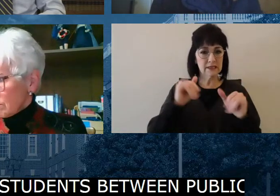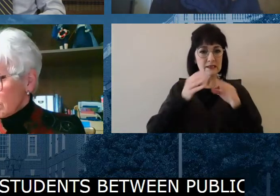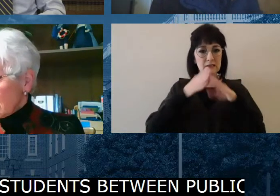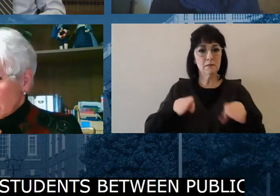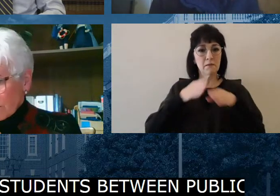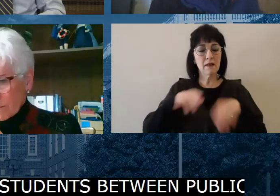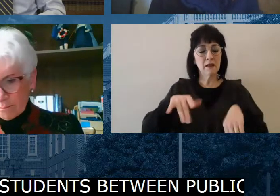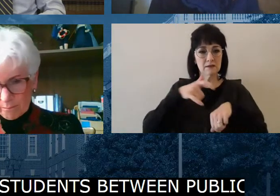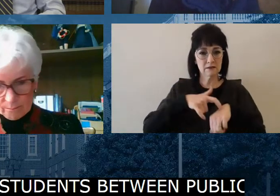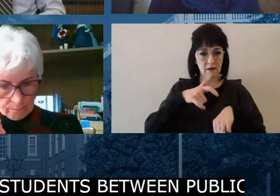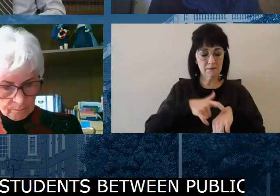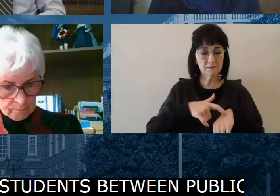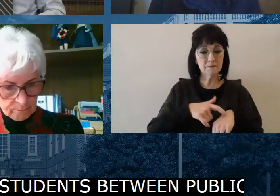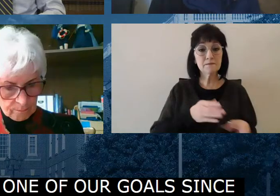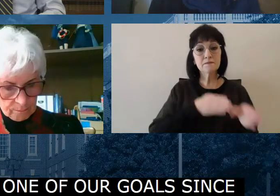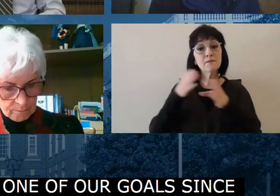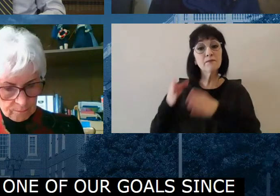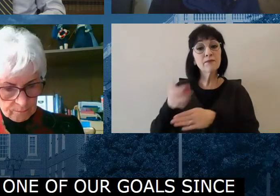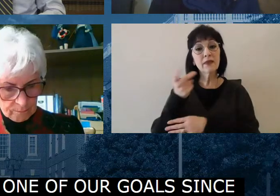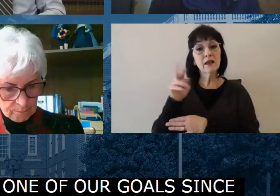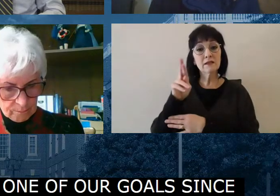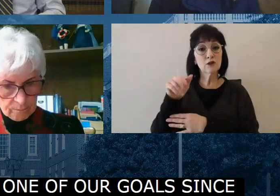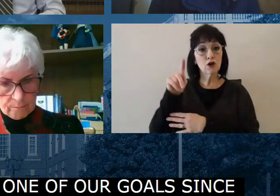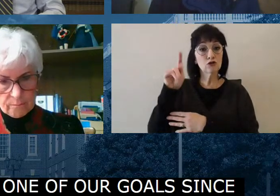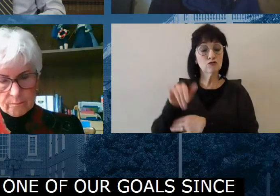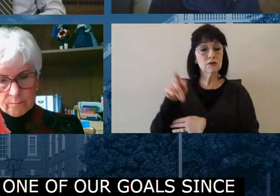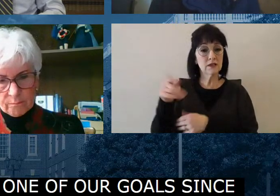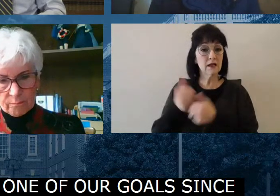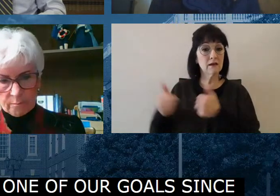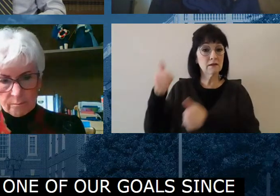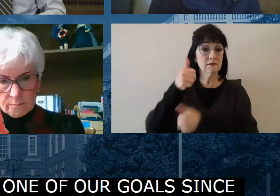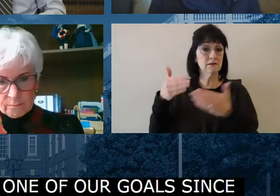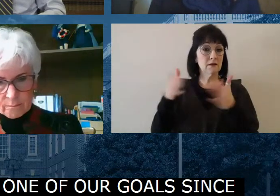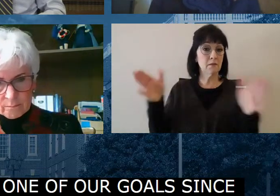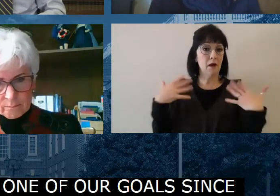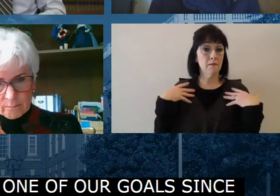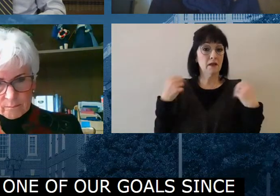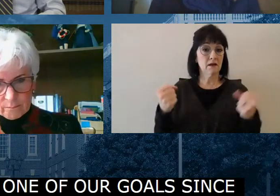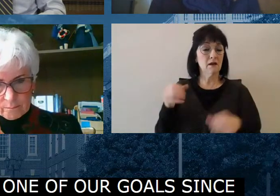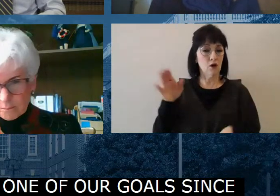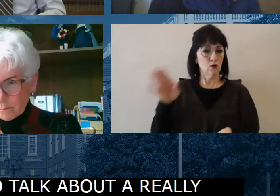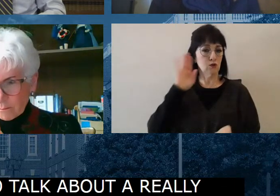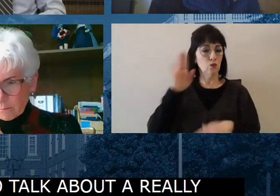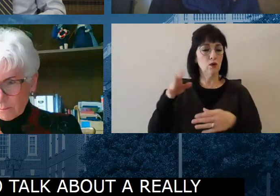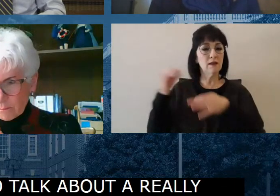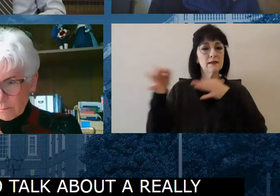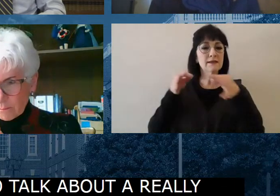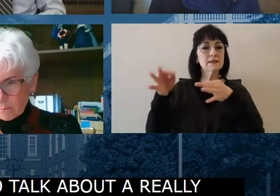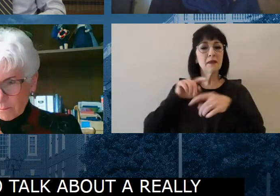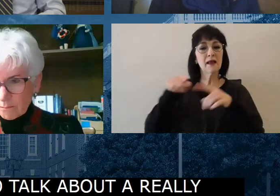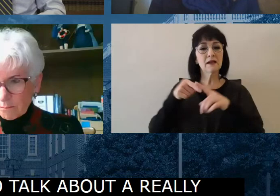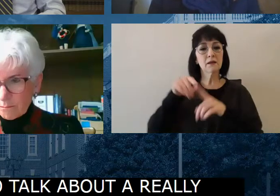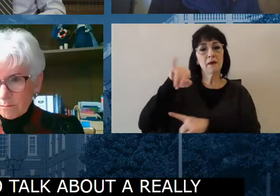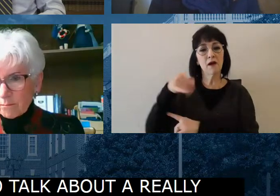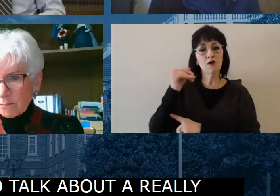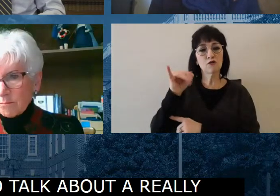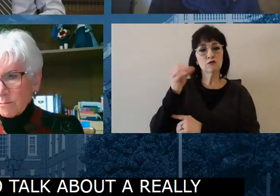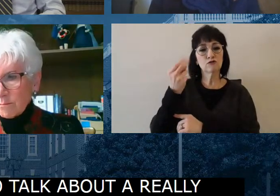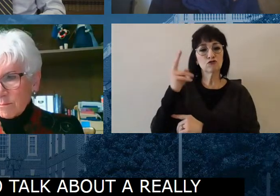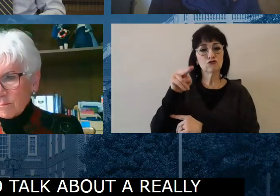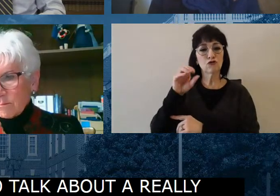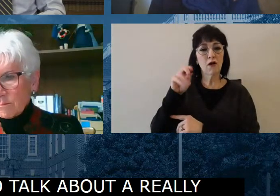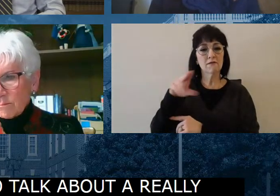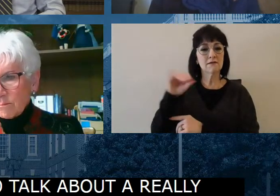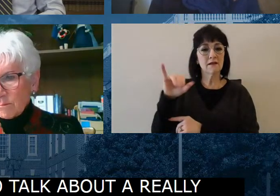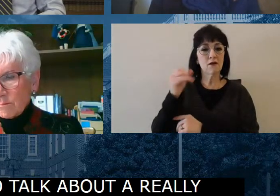the emergency use authorization of the FDA for the Johnson & Johnson single-dose vaccine. We've been